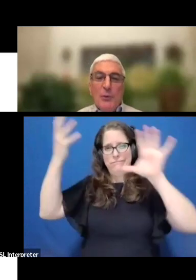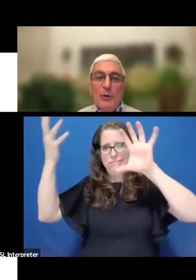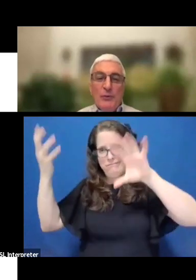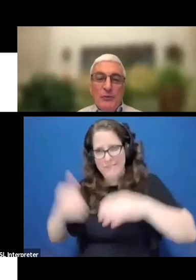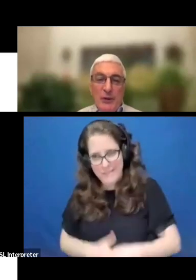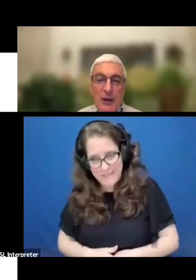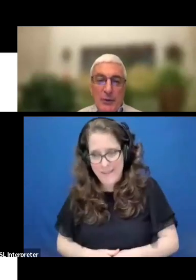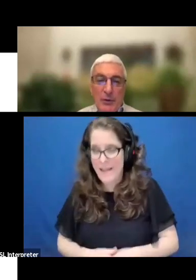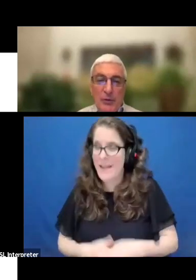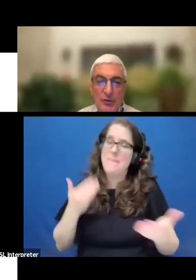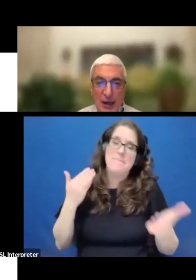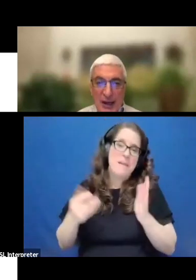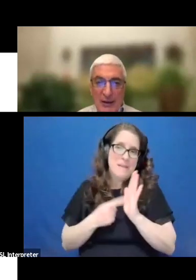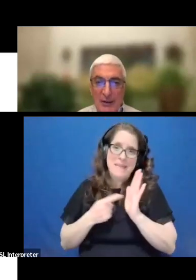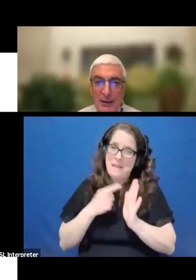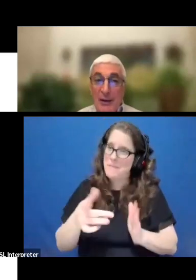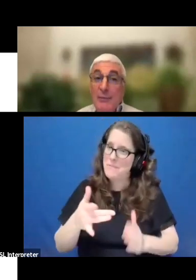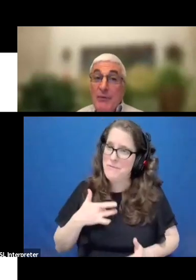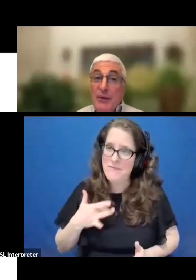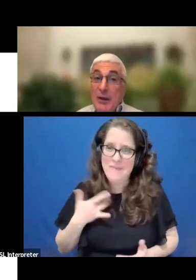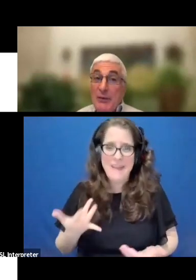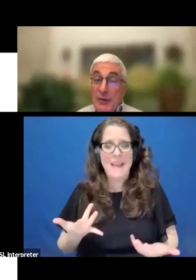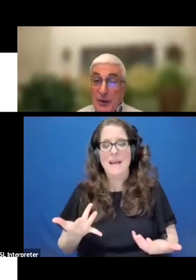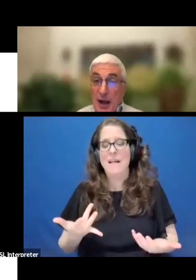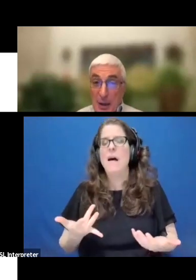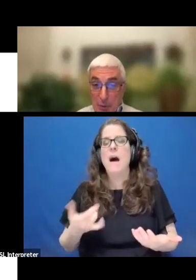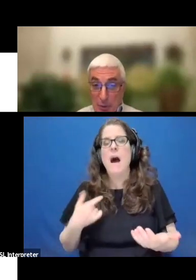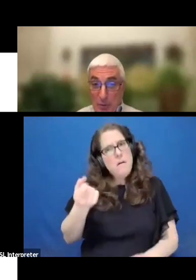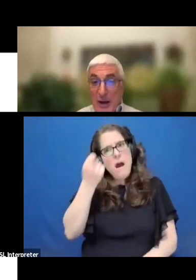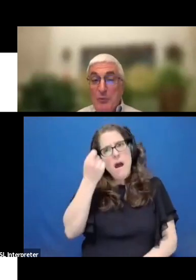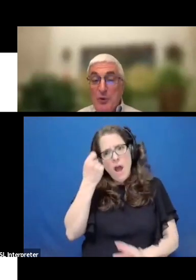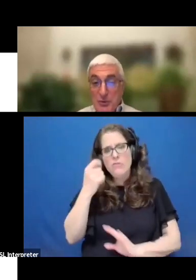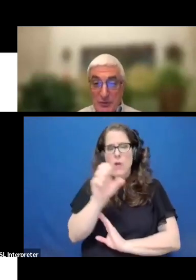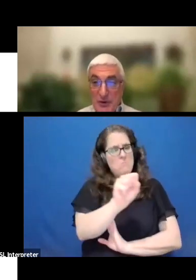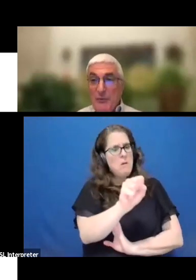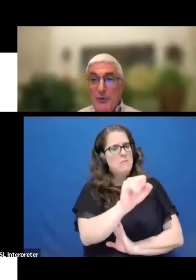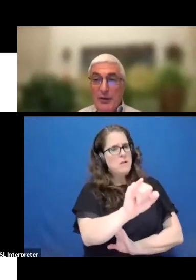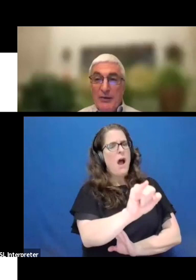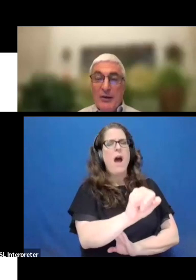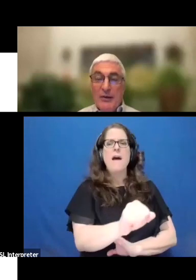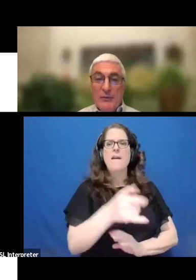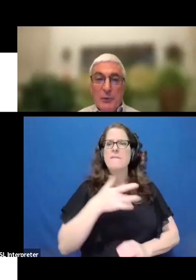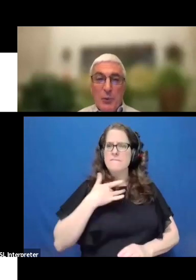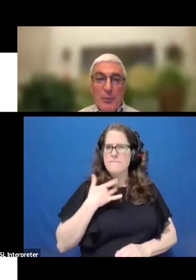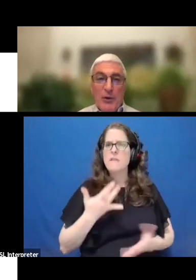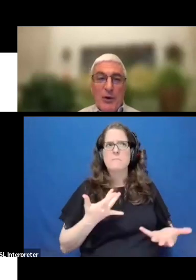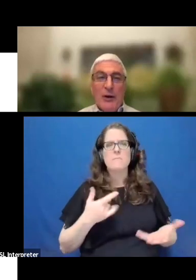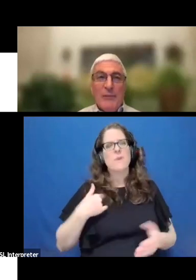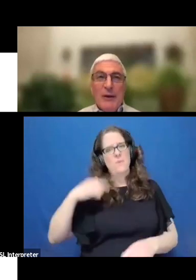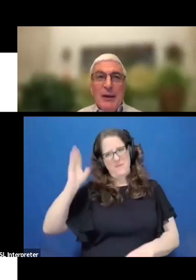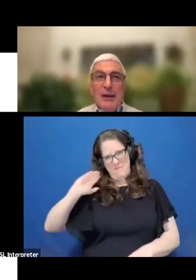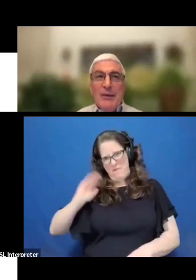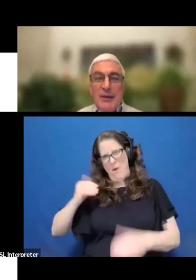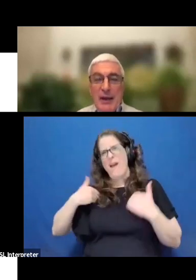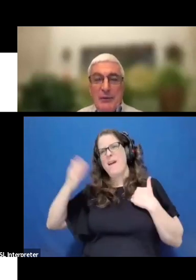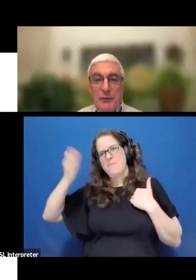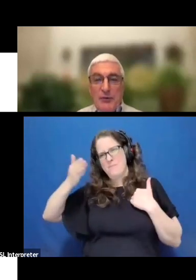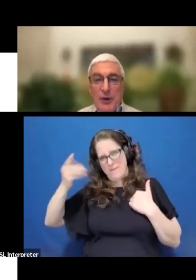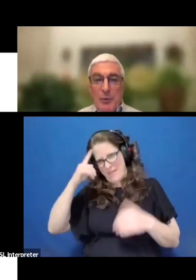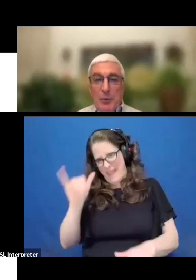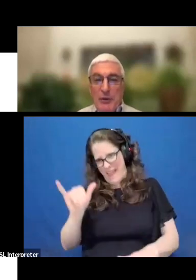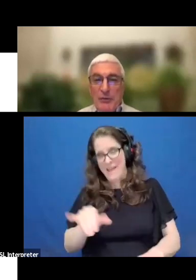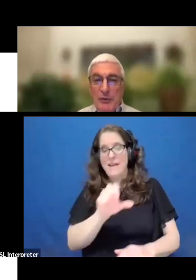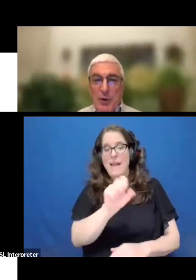to the point where you feel like you understand the SSI program, which we've covered on a different webinar. Stands